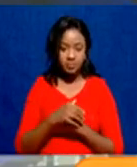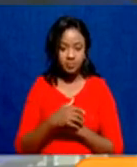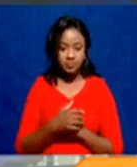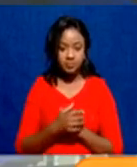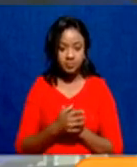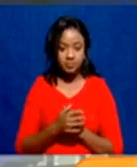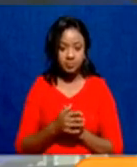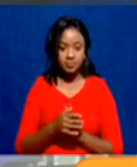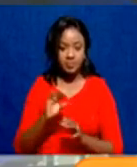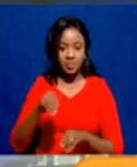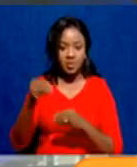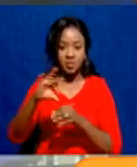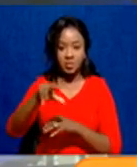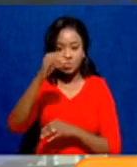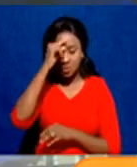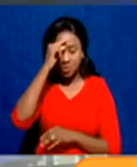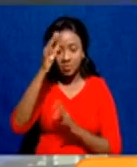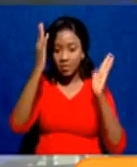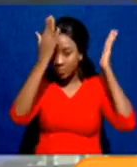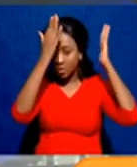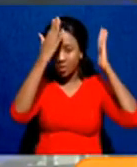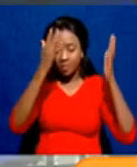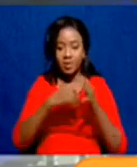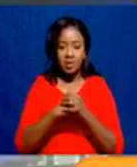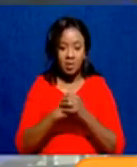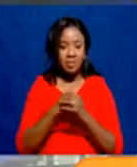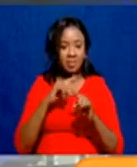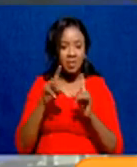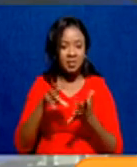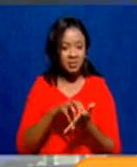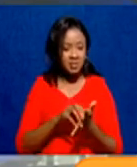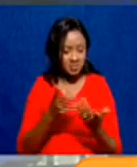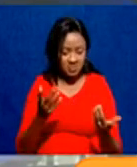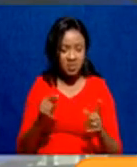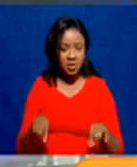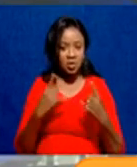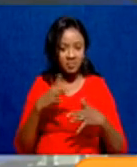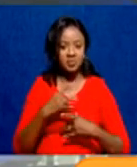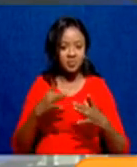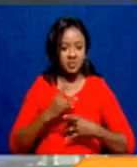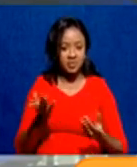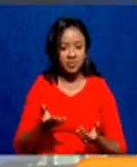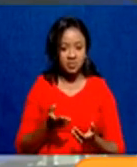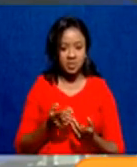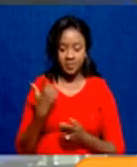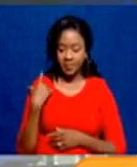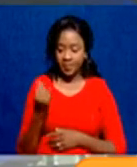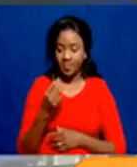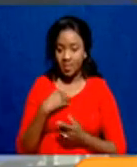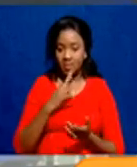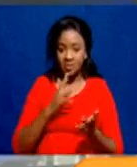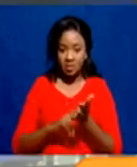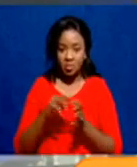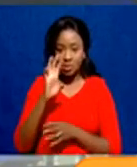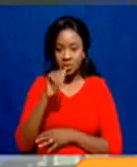land to the county government of Kakamega in a clear case of conflict of interest. In its latest report, EACC